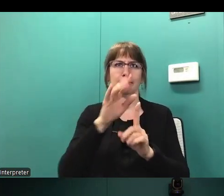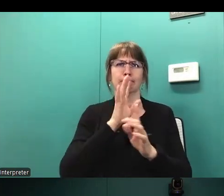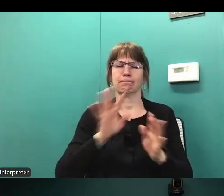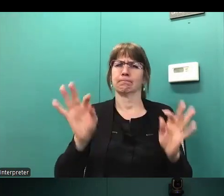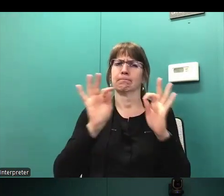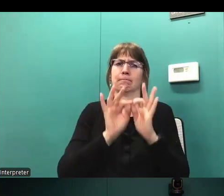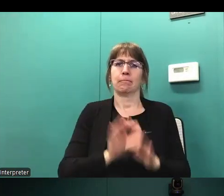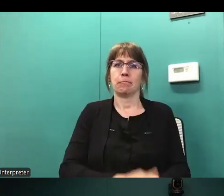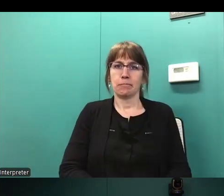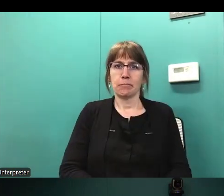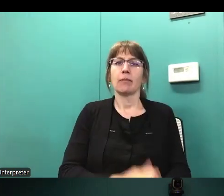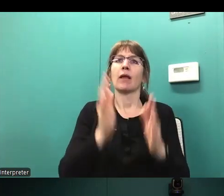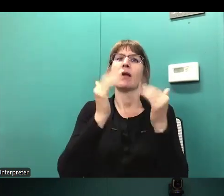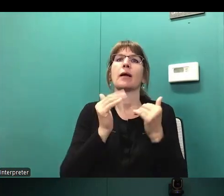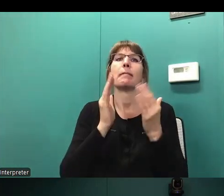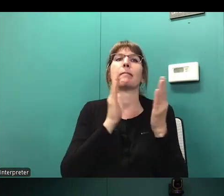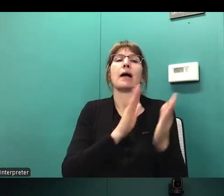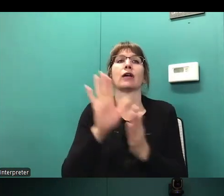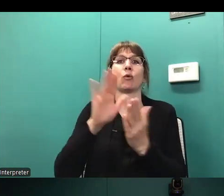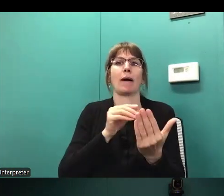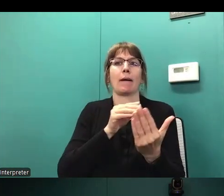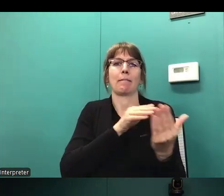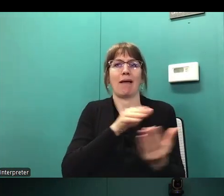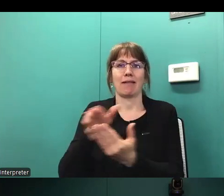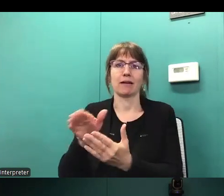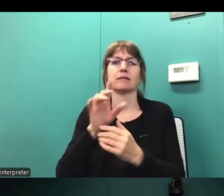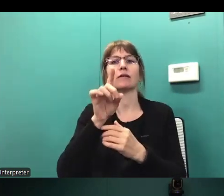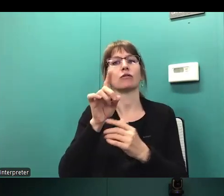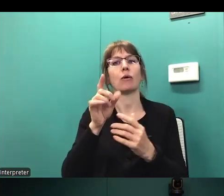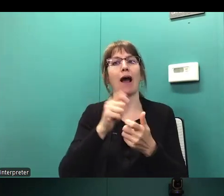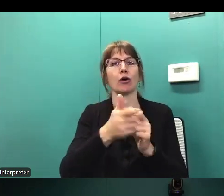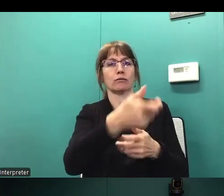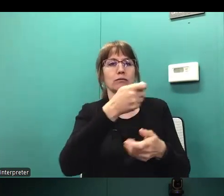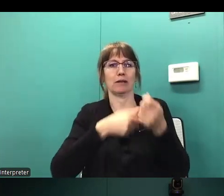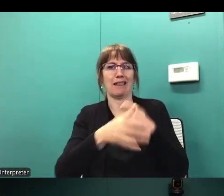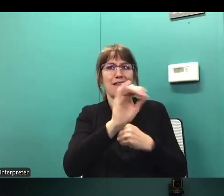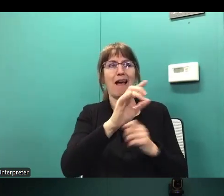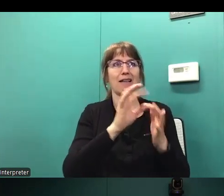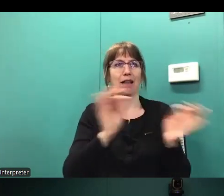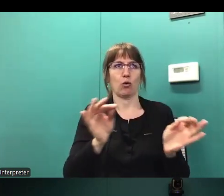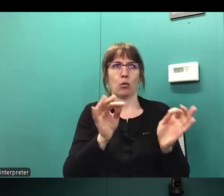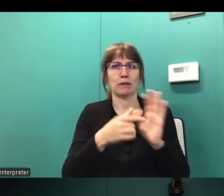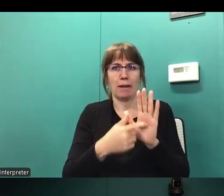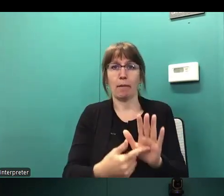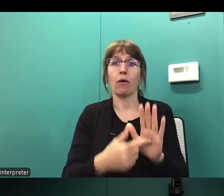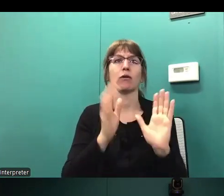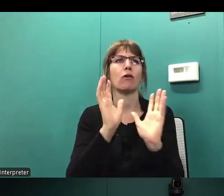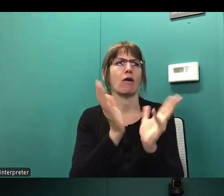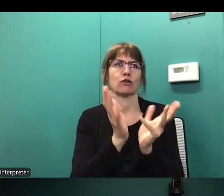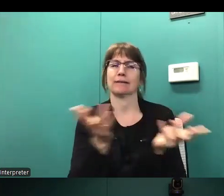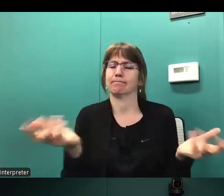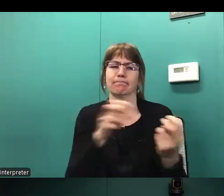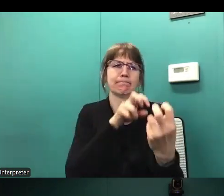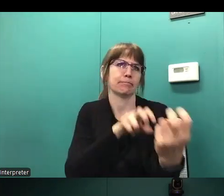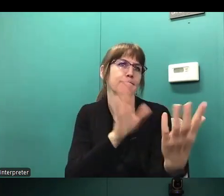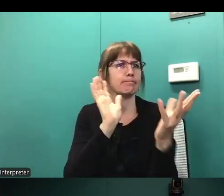So plan your methods. These are the ways you're going to elicit that language sample. So conversations, sometimes just sitting having a conversation